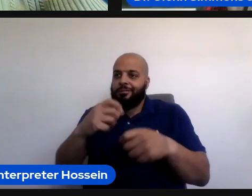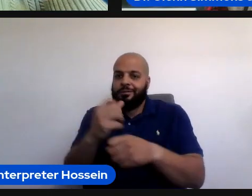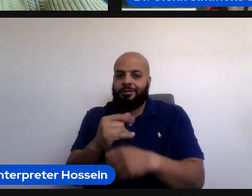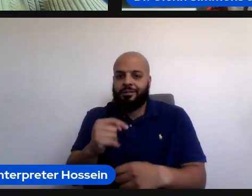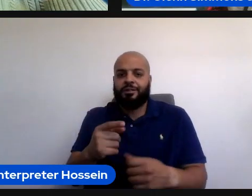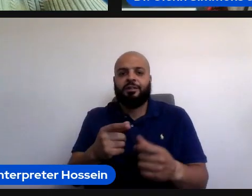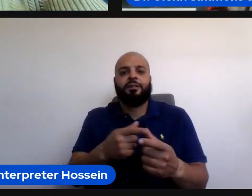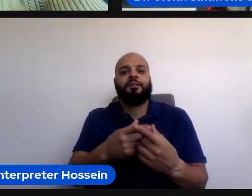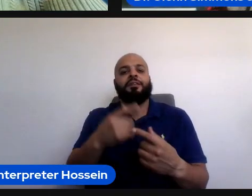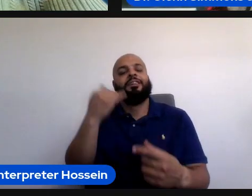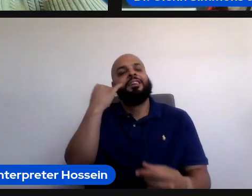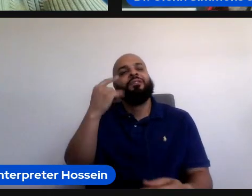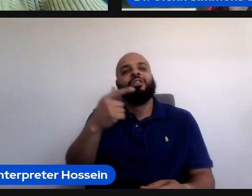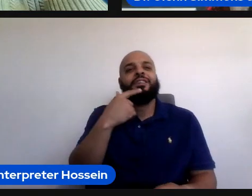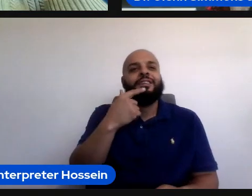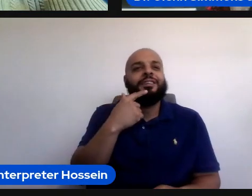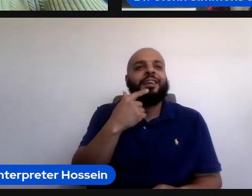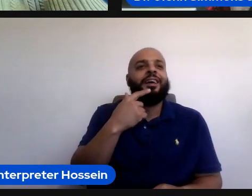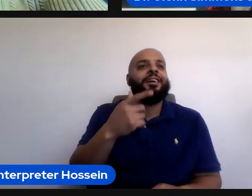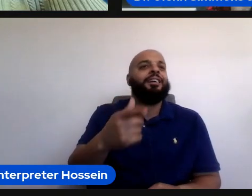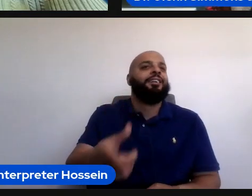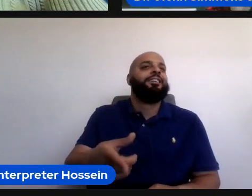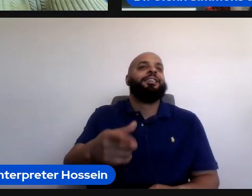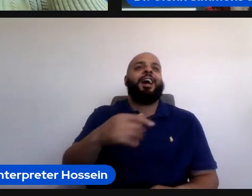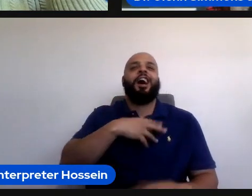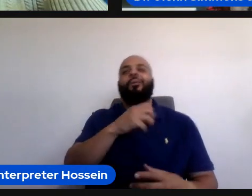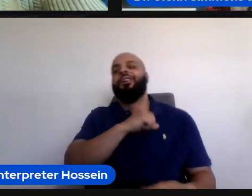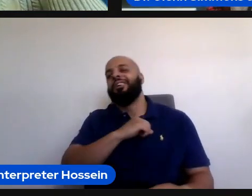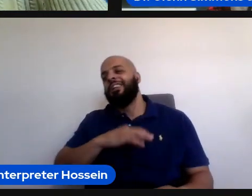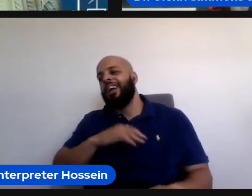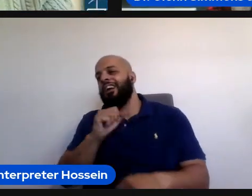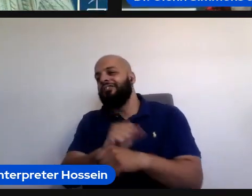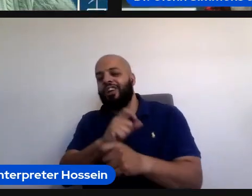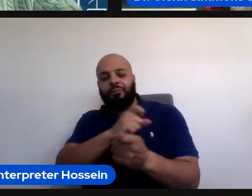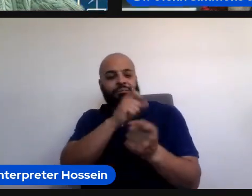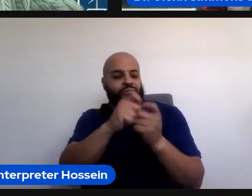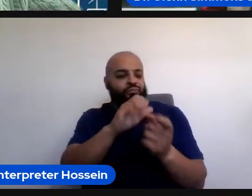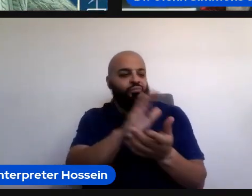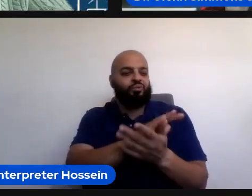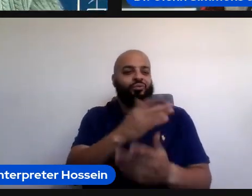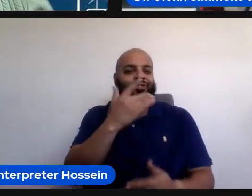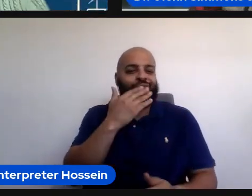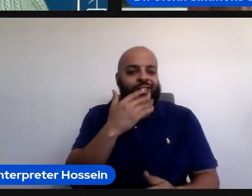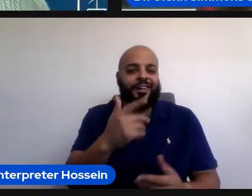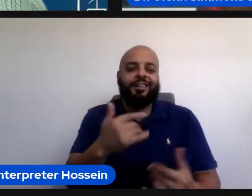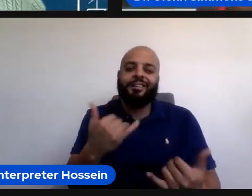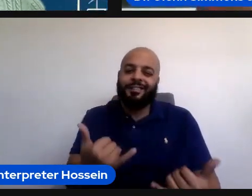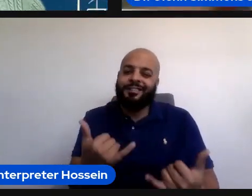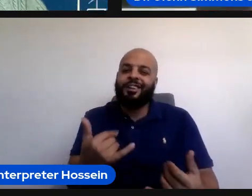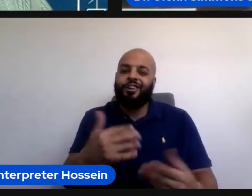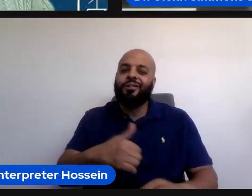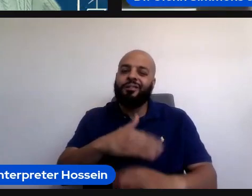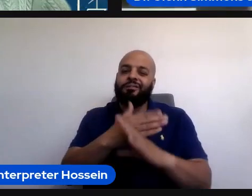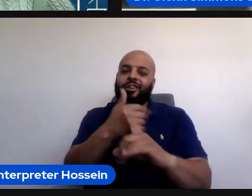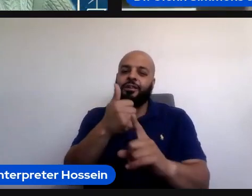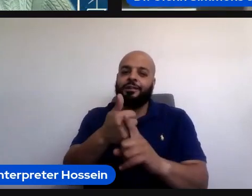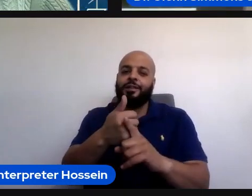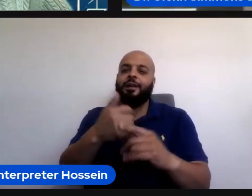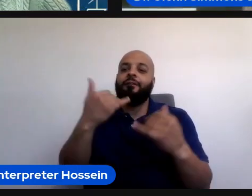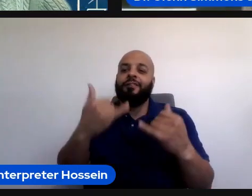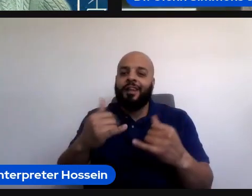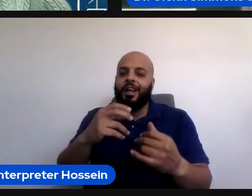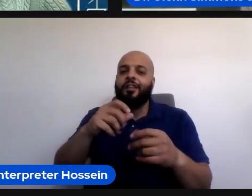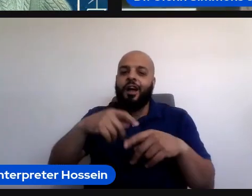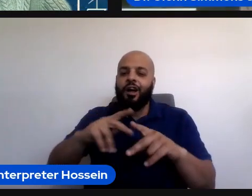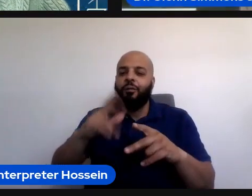job and the school colors got to be, this, that, or the other, you find yourself hemming and hawing, and that opportunity goes to the person who was ready to